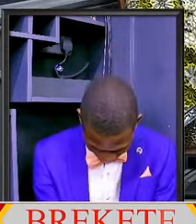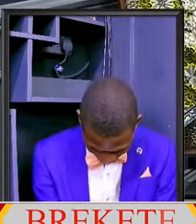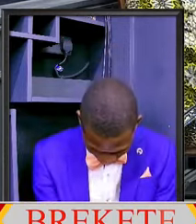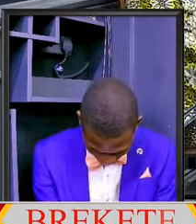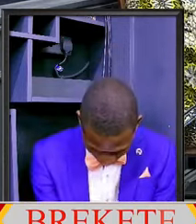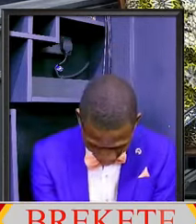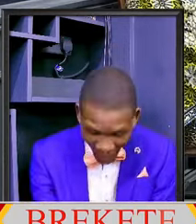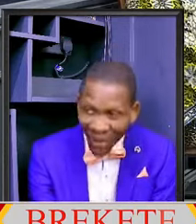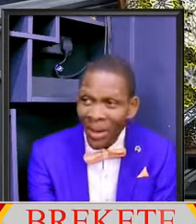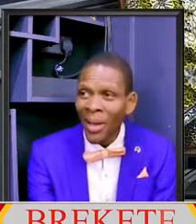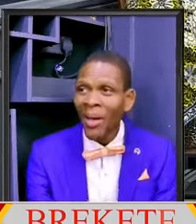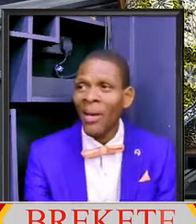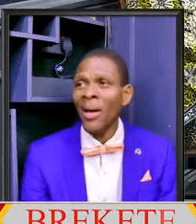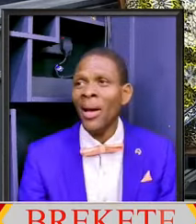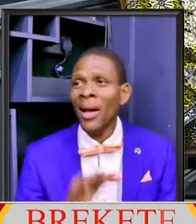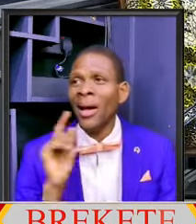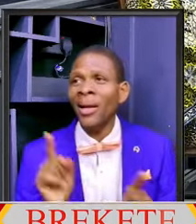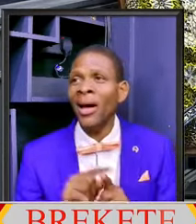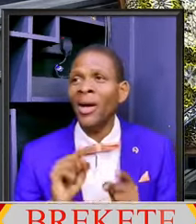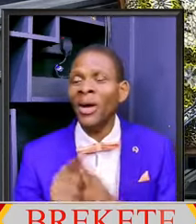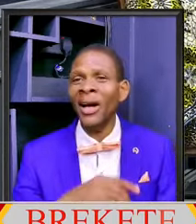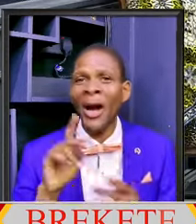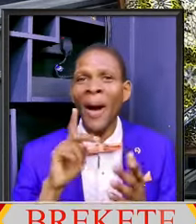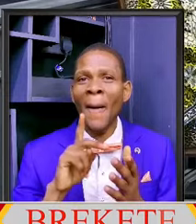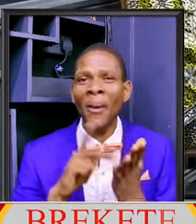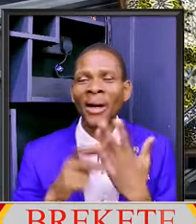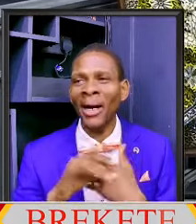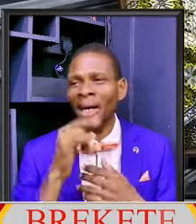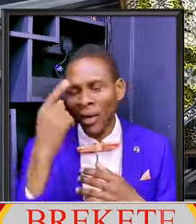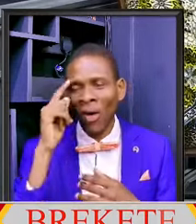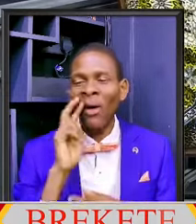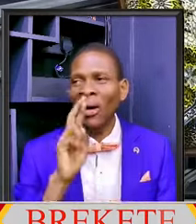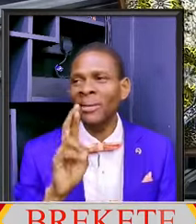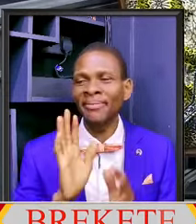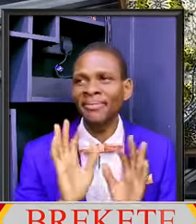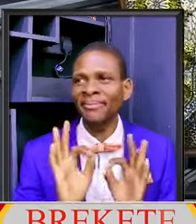Bill, I say today's program na.